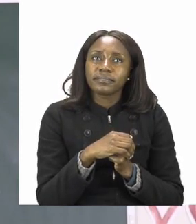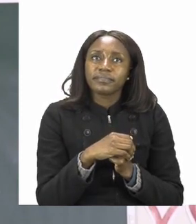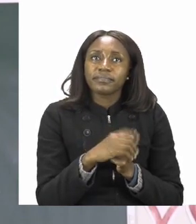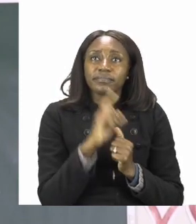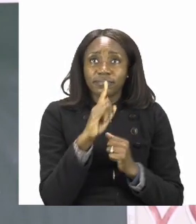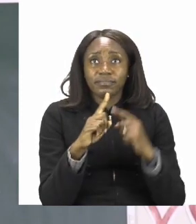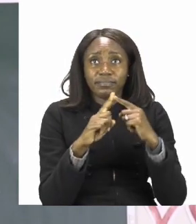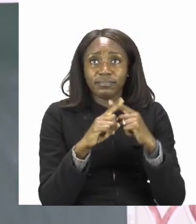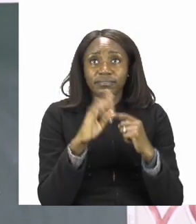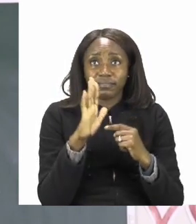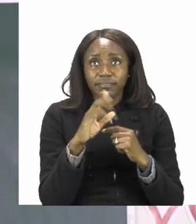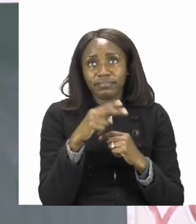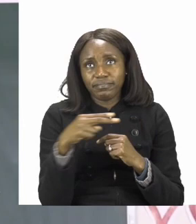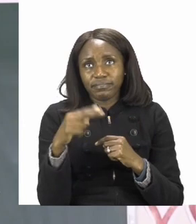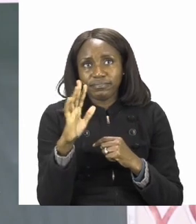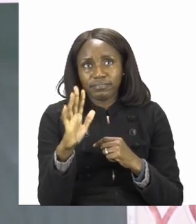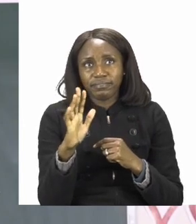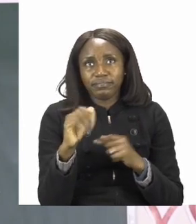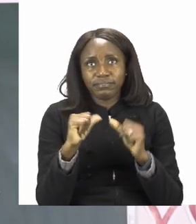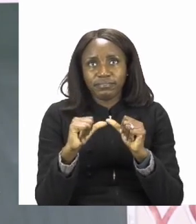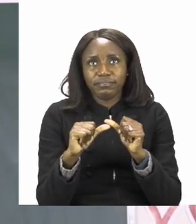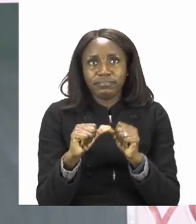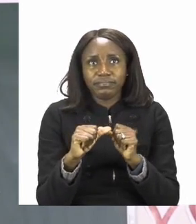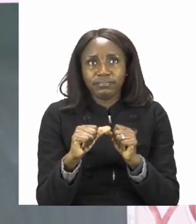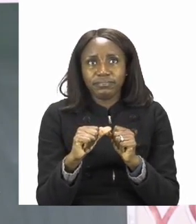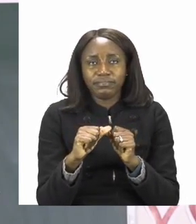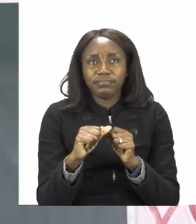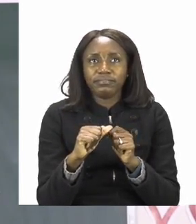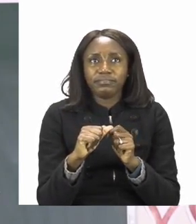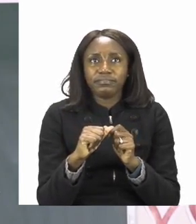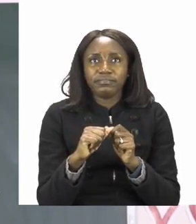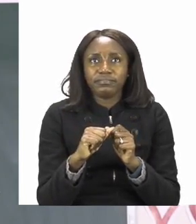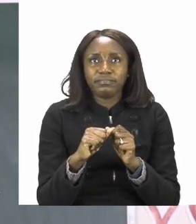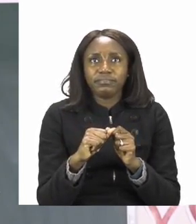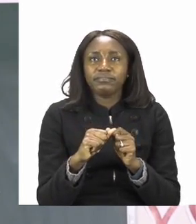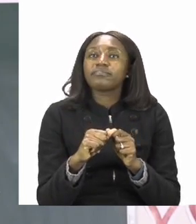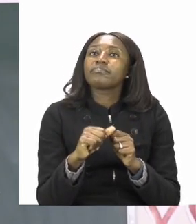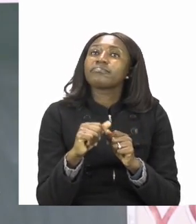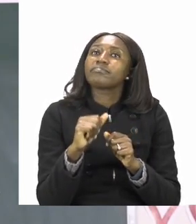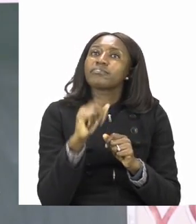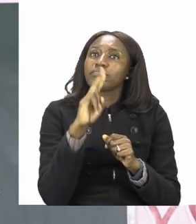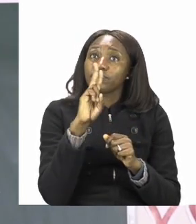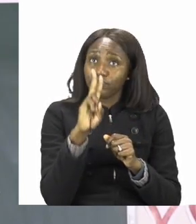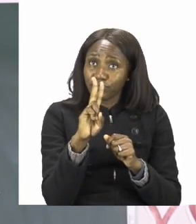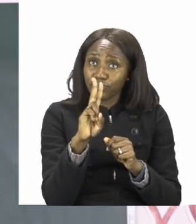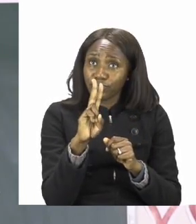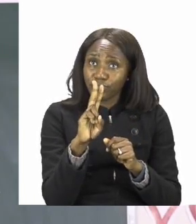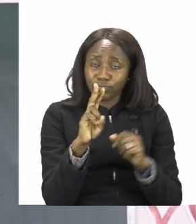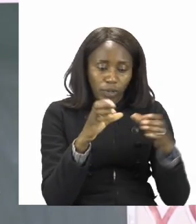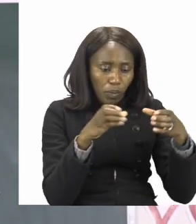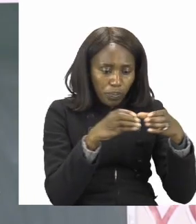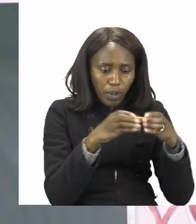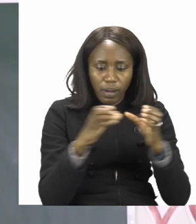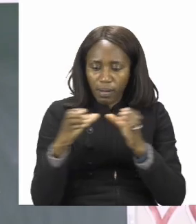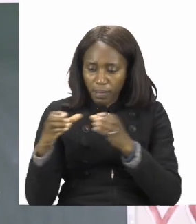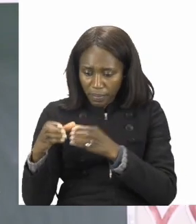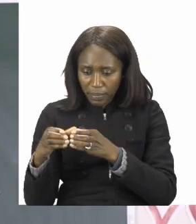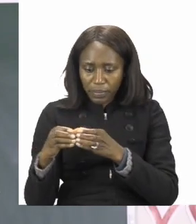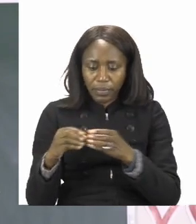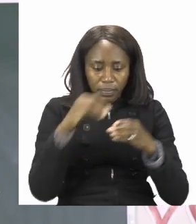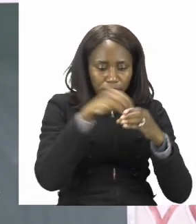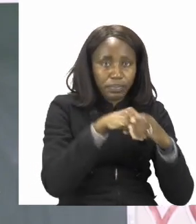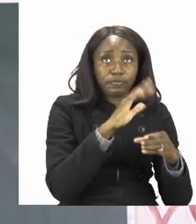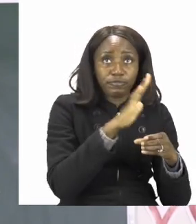5. Let's move on to the next one, where it's now asking for 2 sets. 2 times